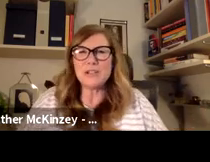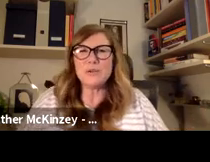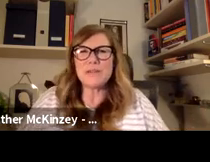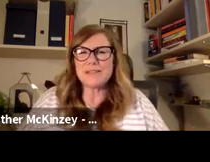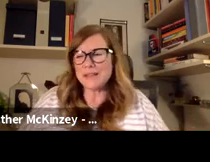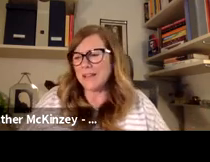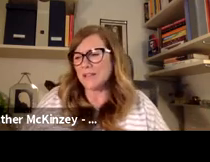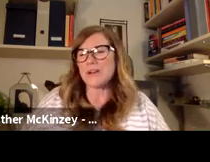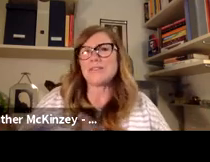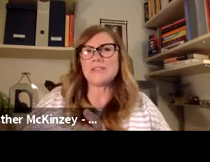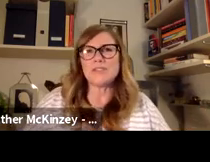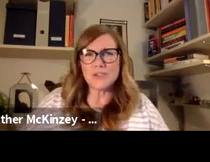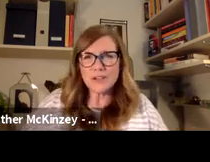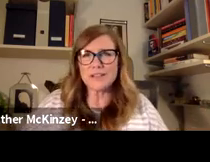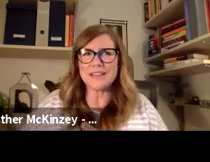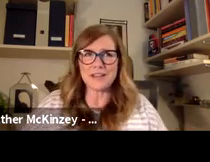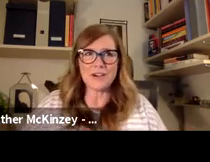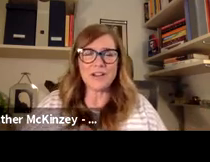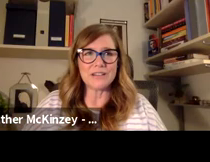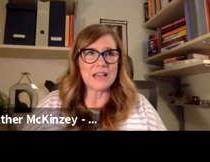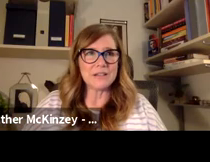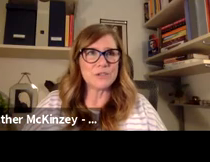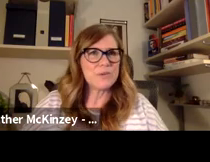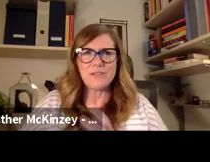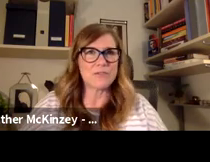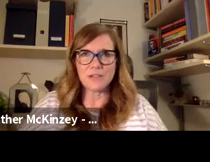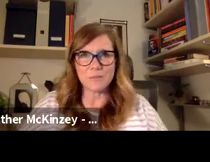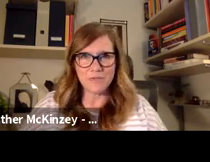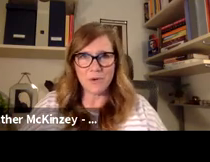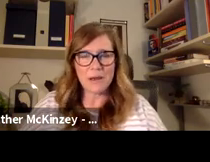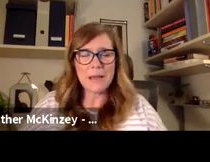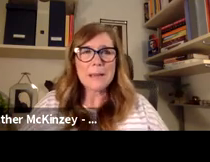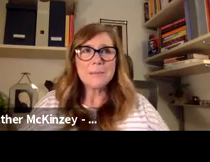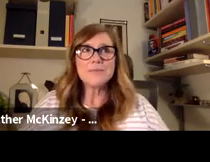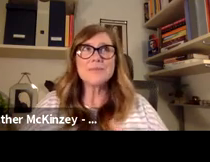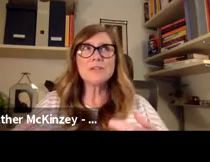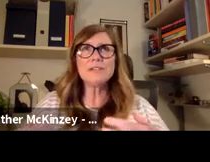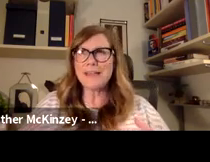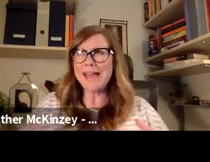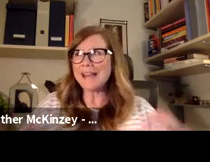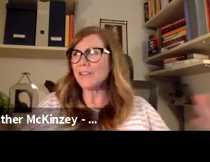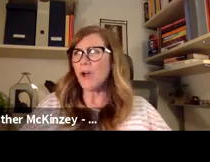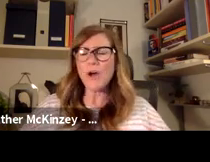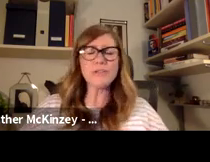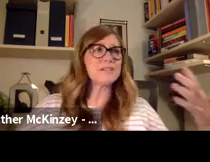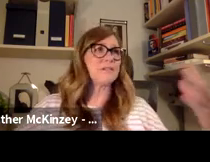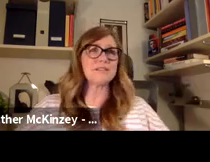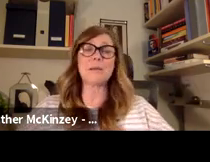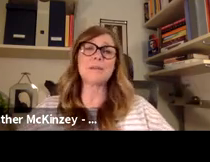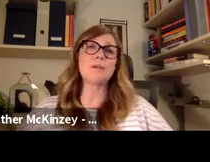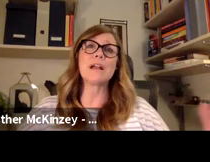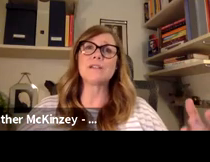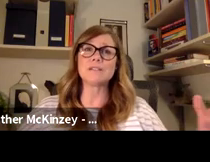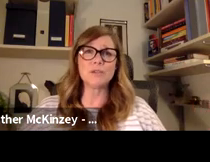kind of new and messy, because we're having to start the year online, which we've never done before. Not only that, all this stuff